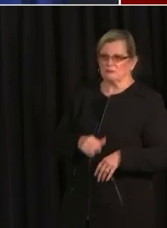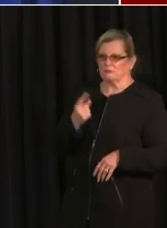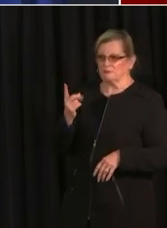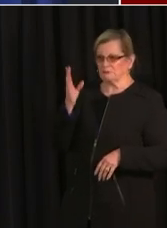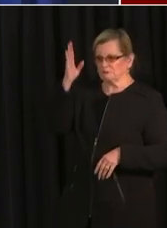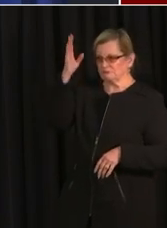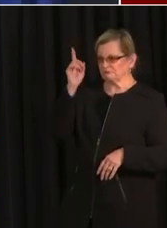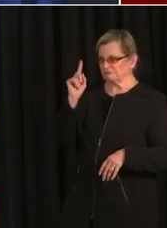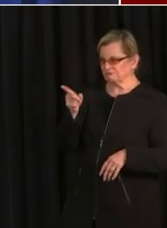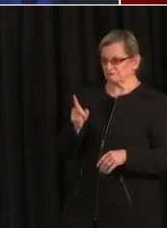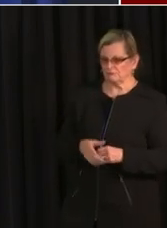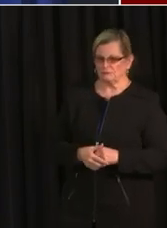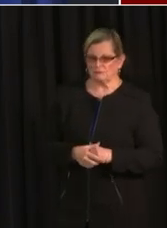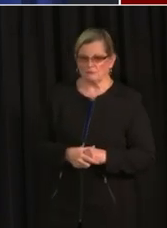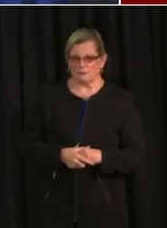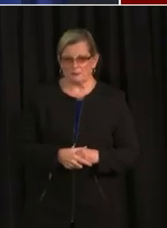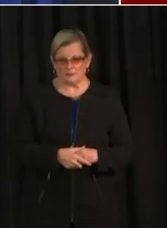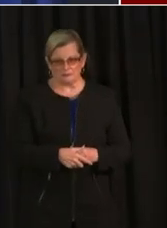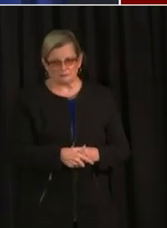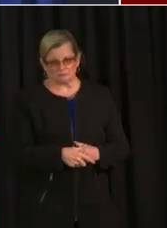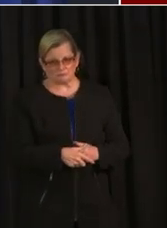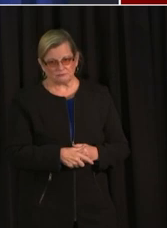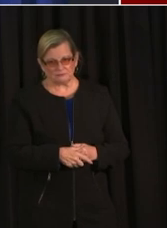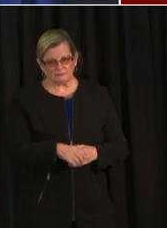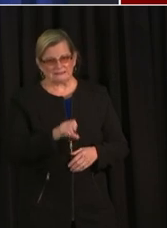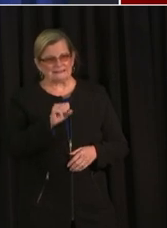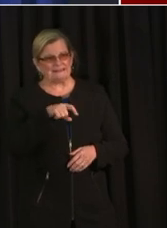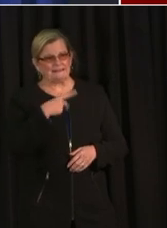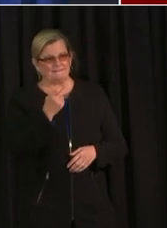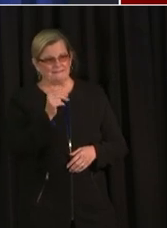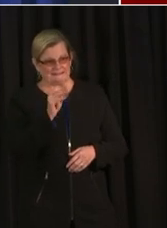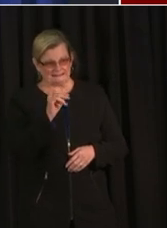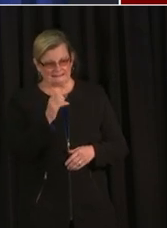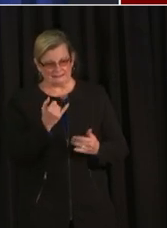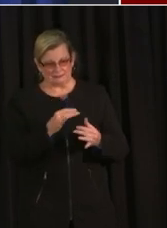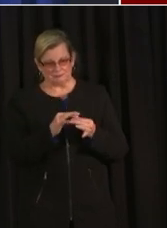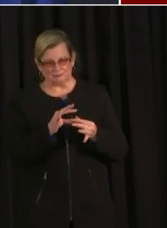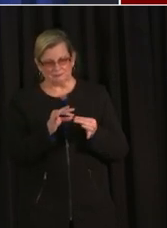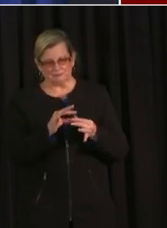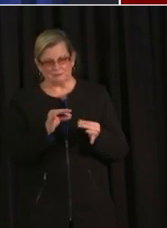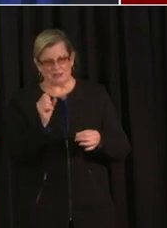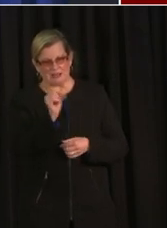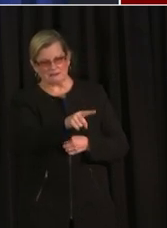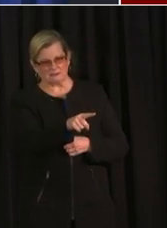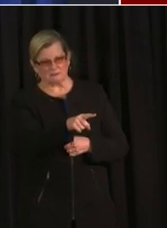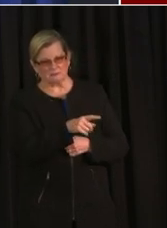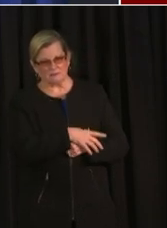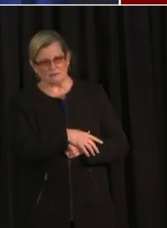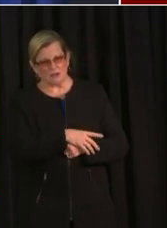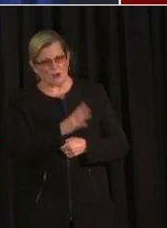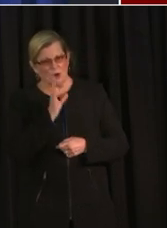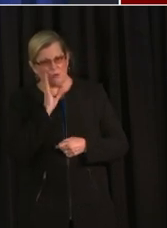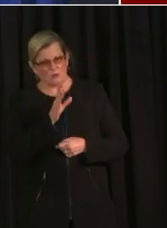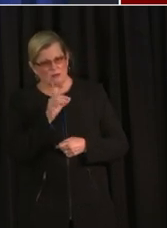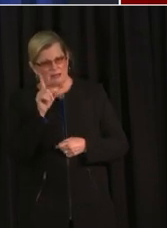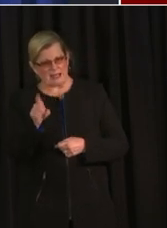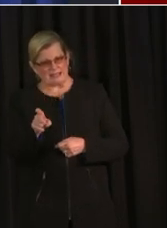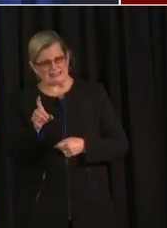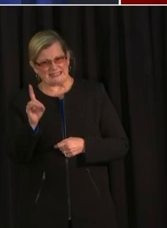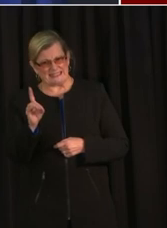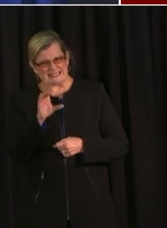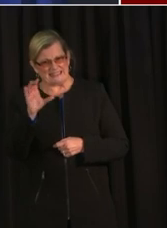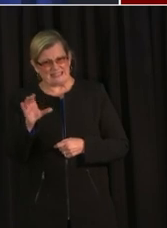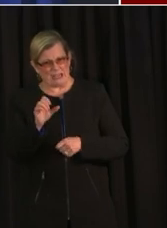Yes. Mayor Bowser, with this order, will you be asking DC employees where they've traveled and be